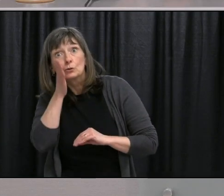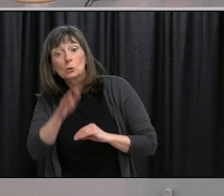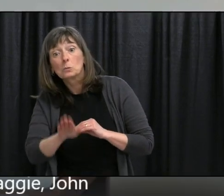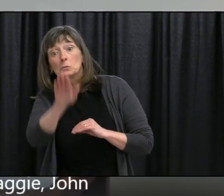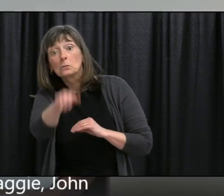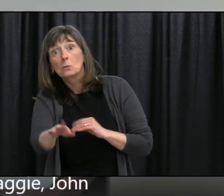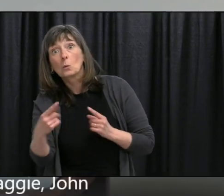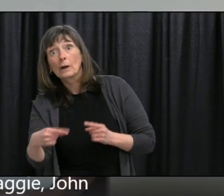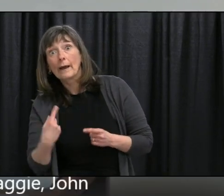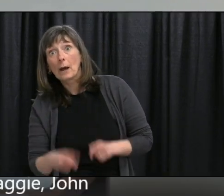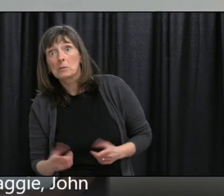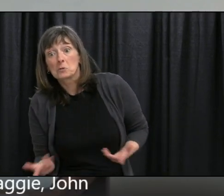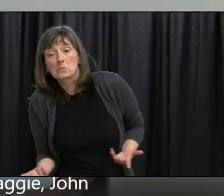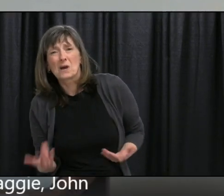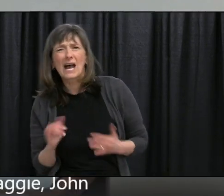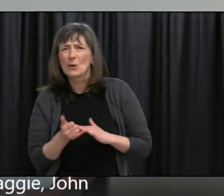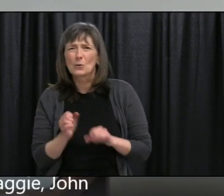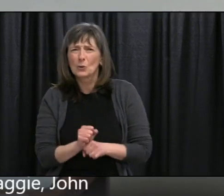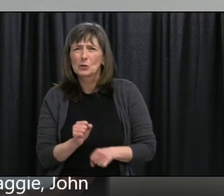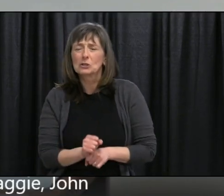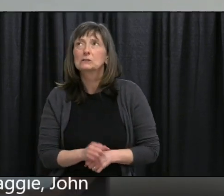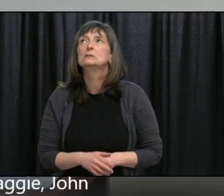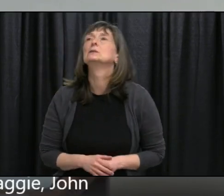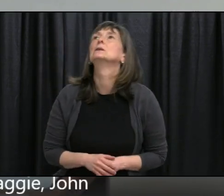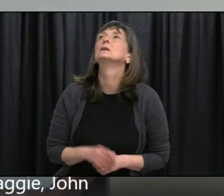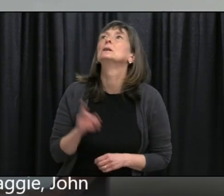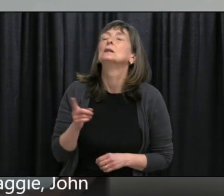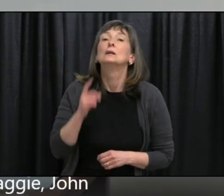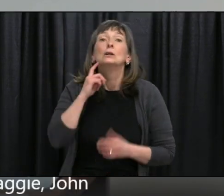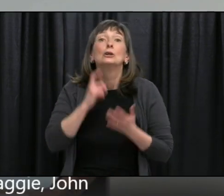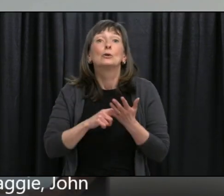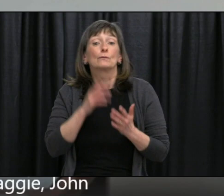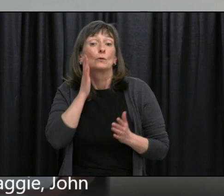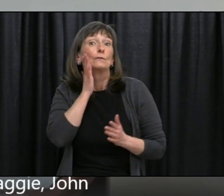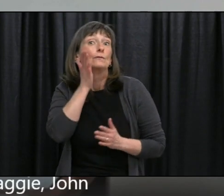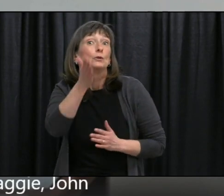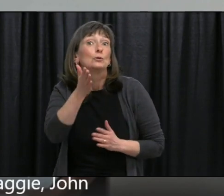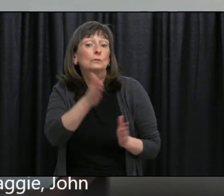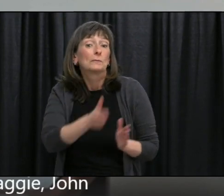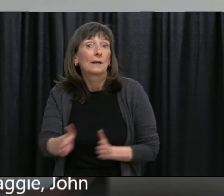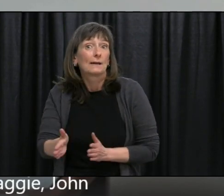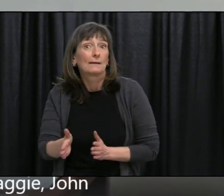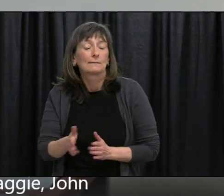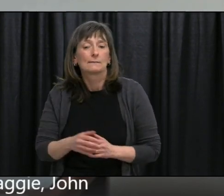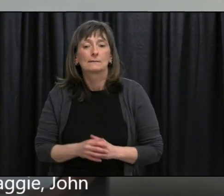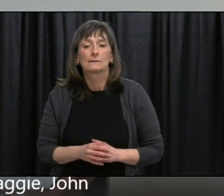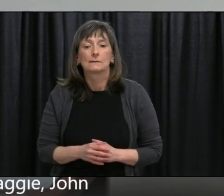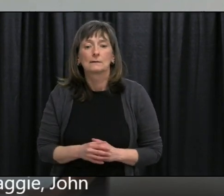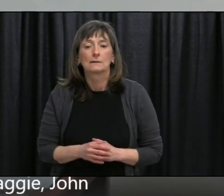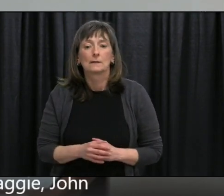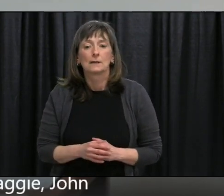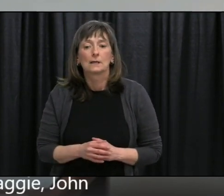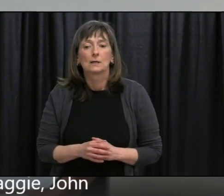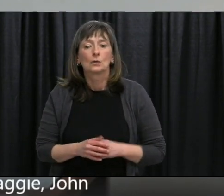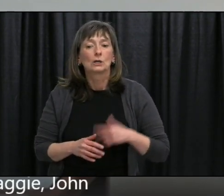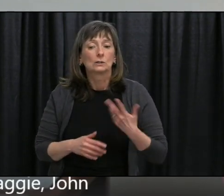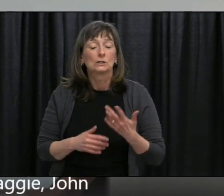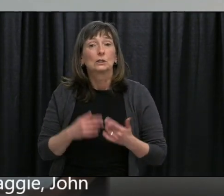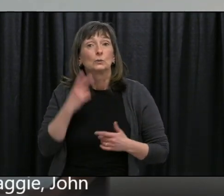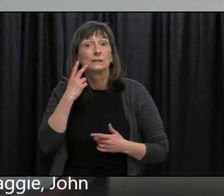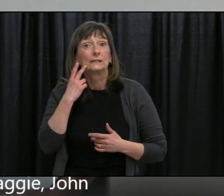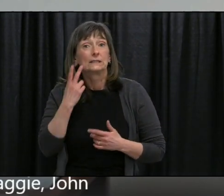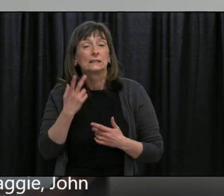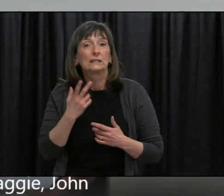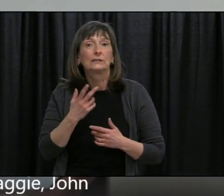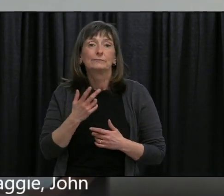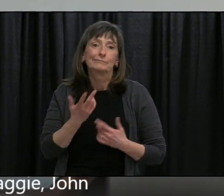From the point of view of future planning, I think what we have seen are two things. One is the projections, three actually. We've seen the 30